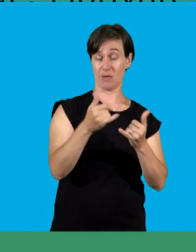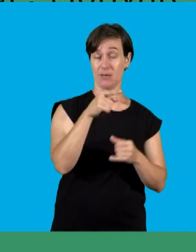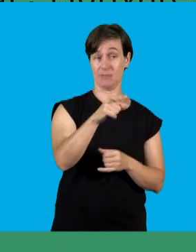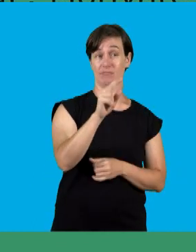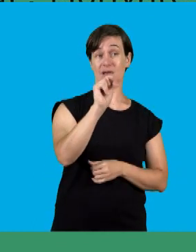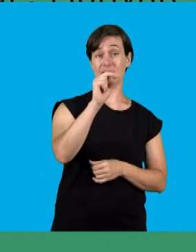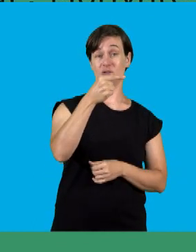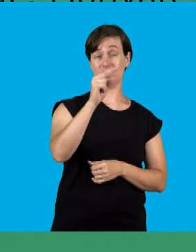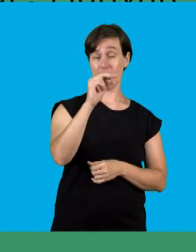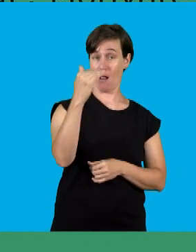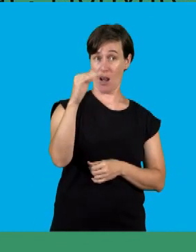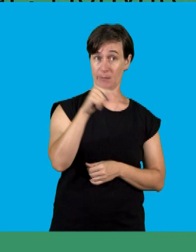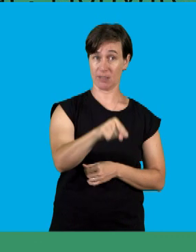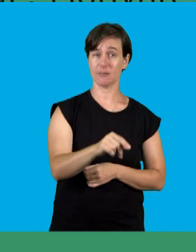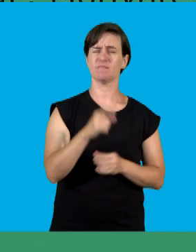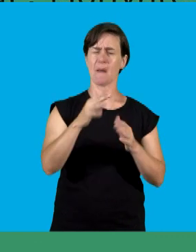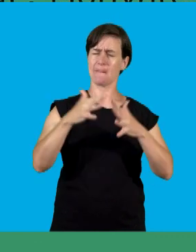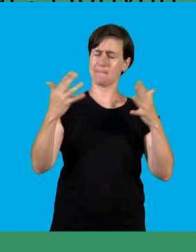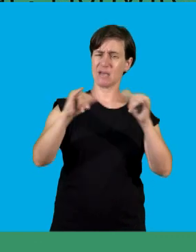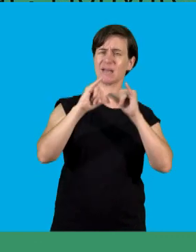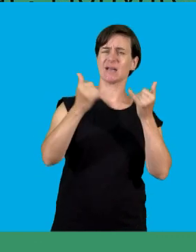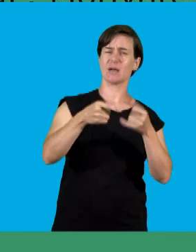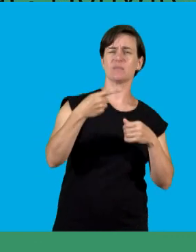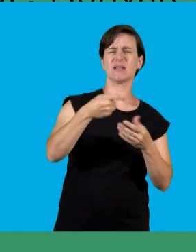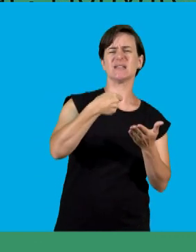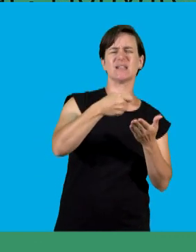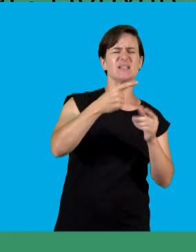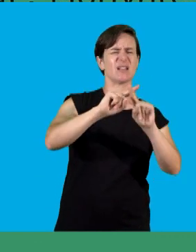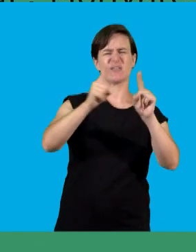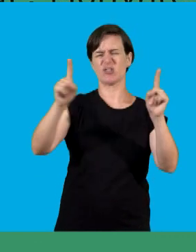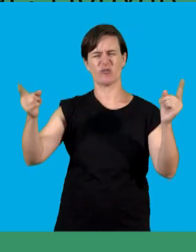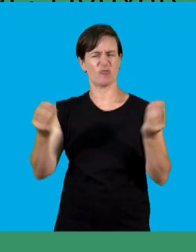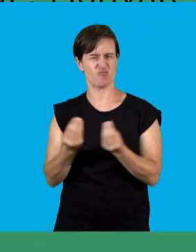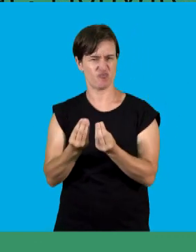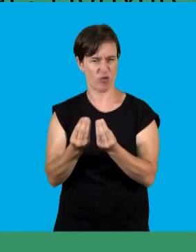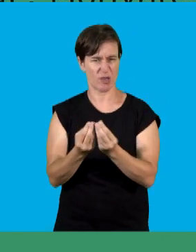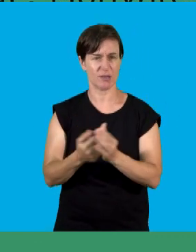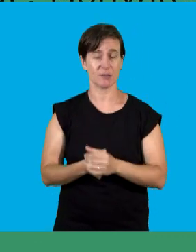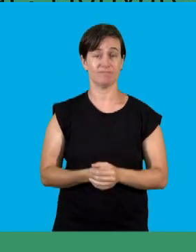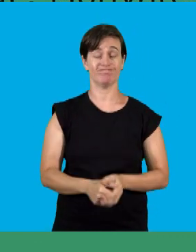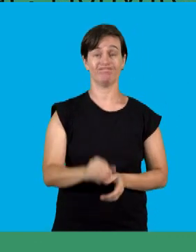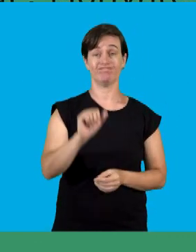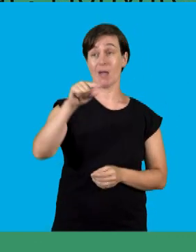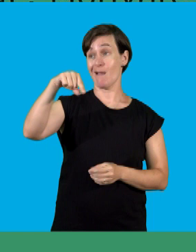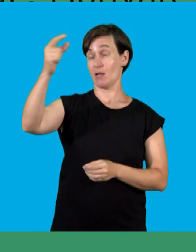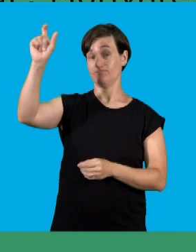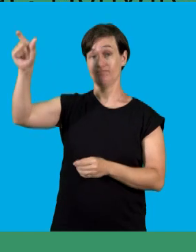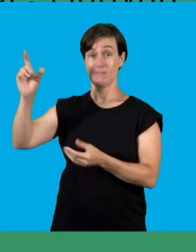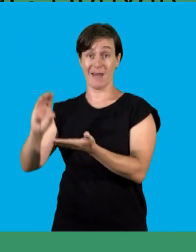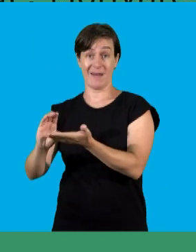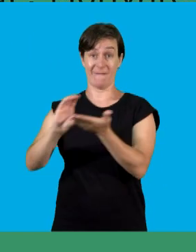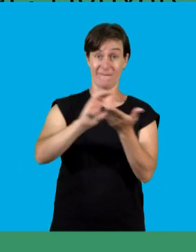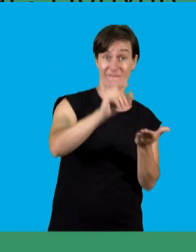NGN Limited is a large company that sells a variety of consumable products. Some of NL